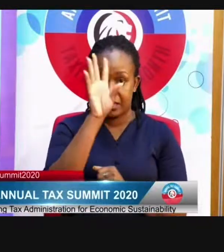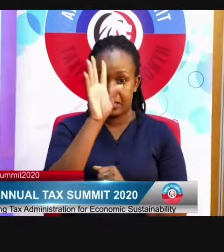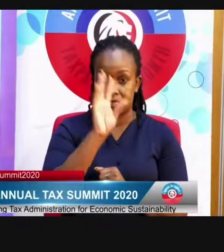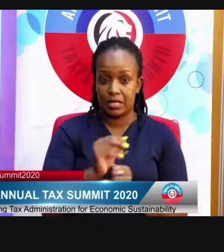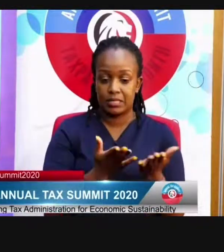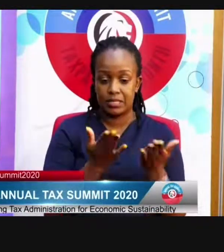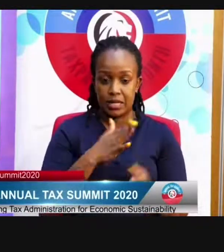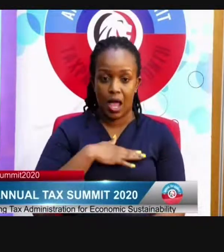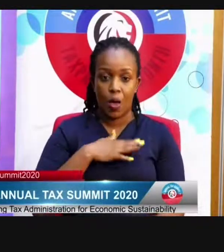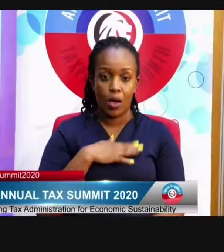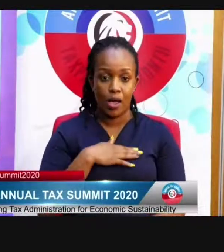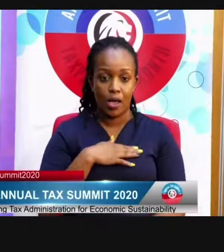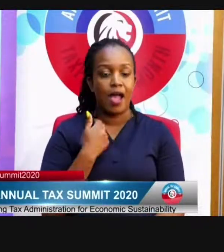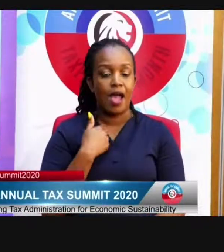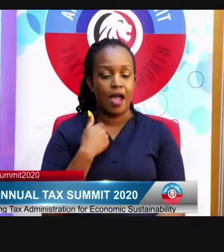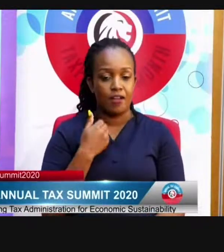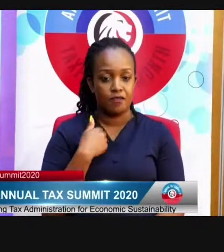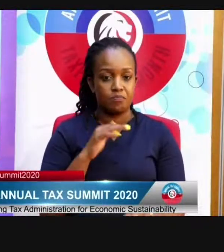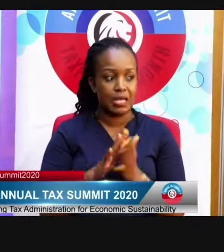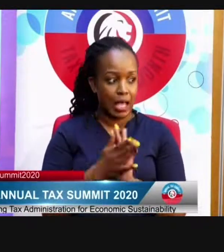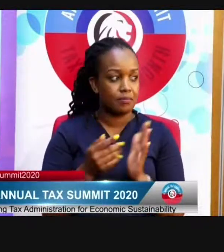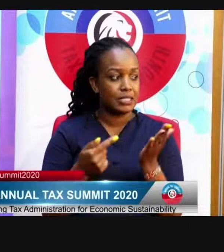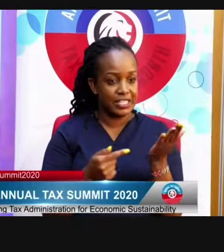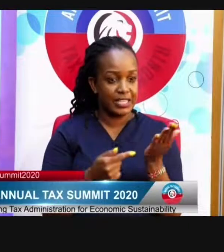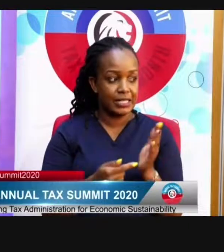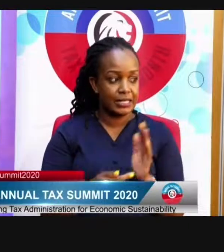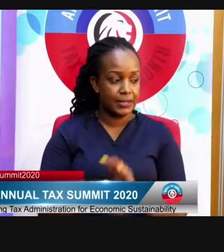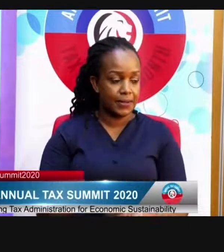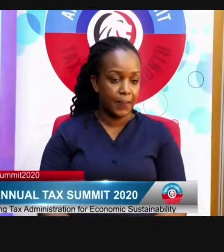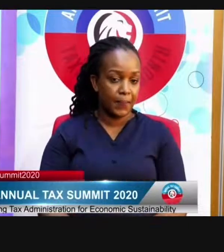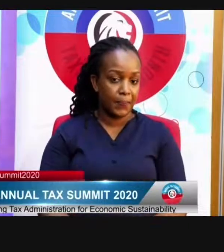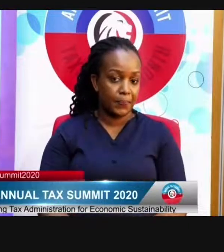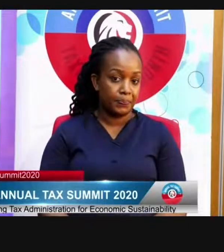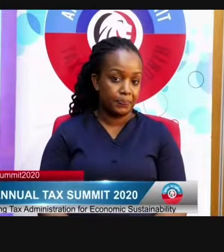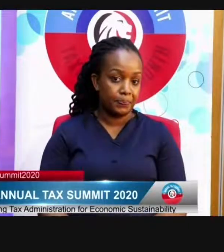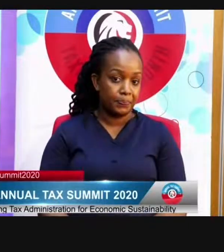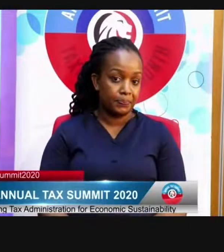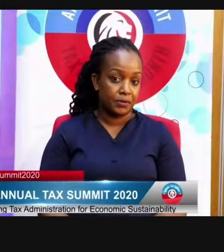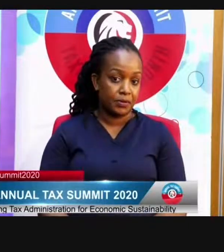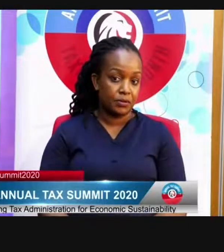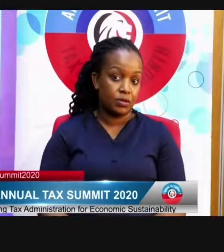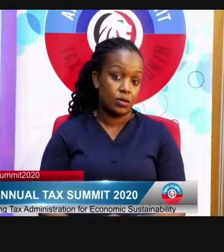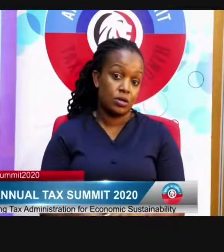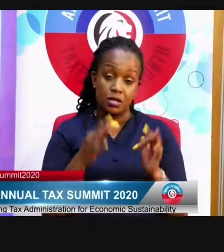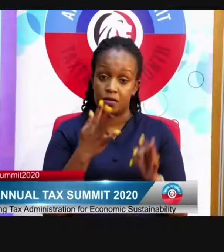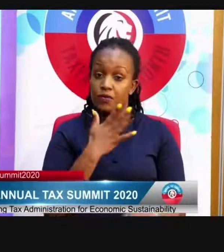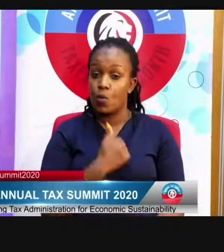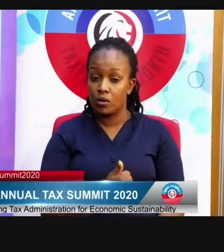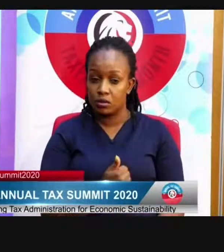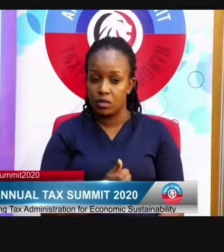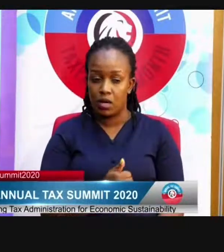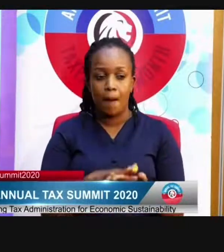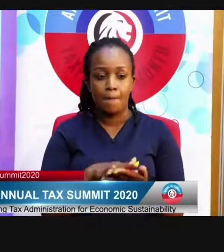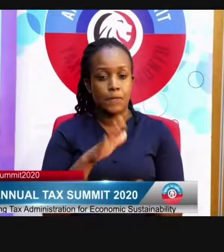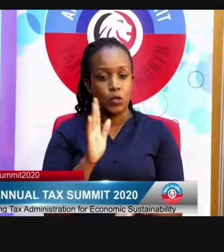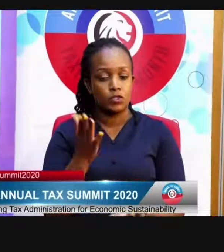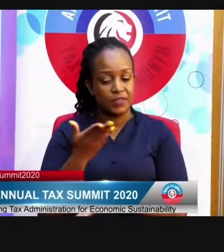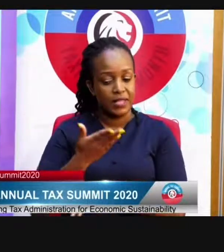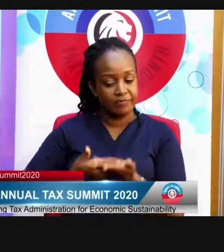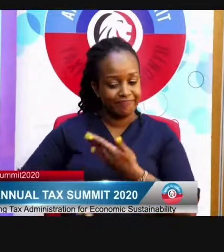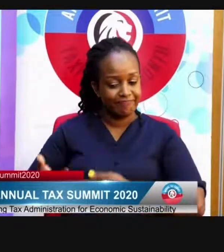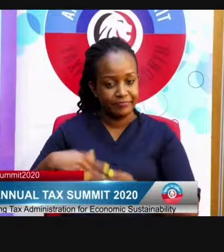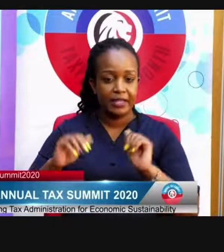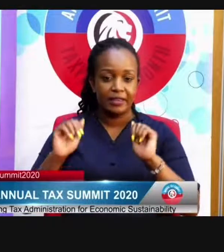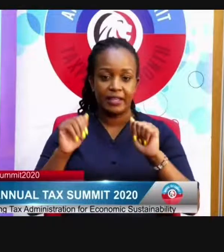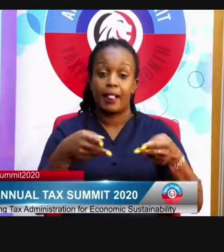been digitized and are electronic. So if you like, most of the interactions actually can take place